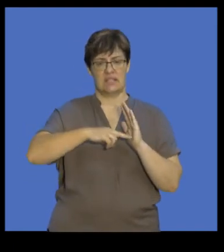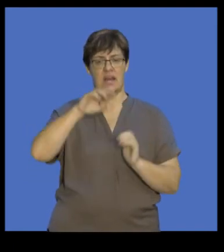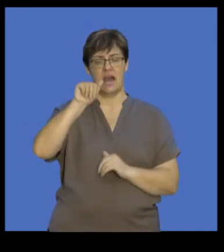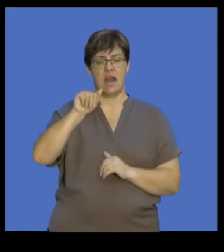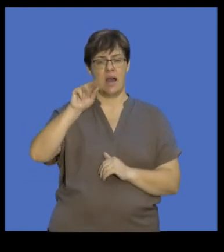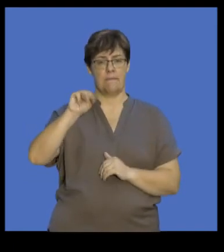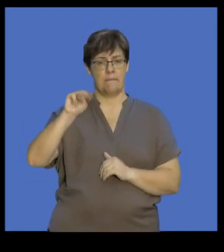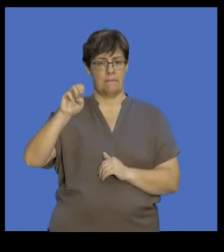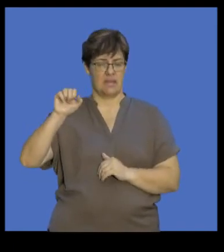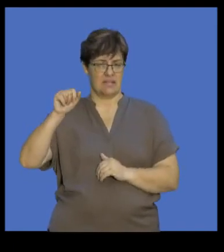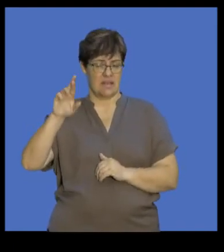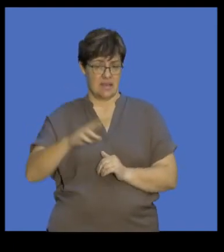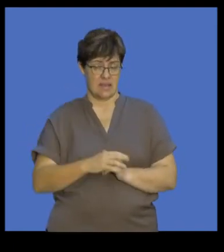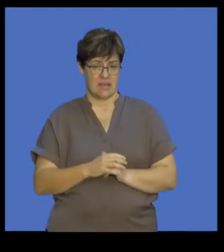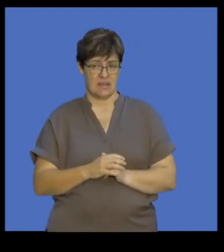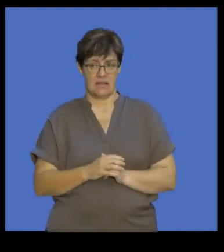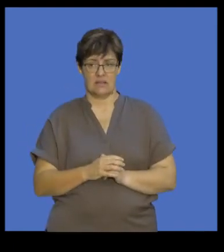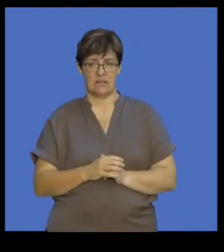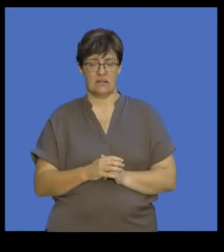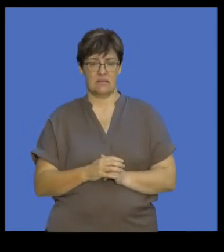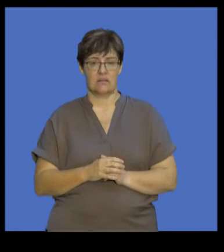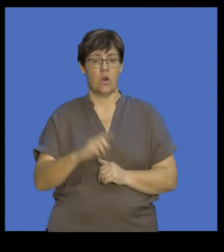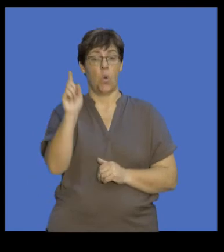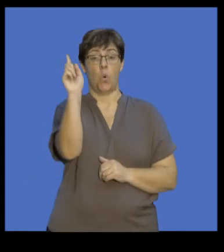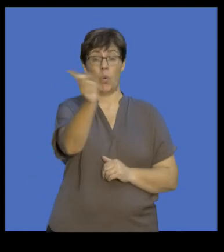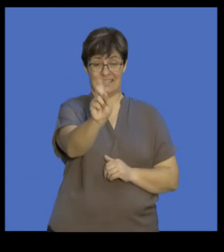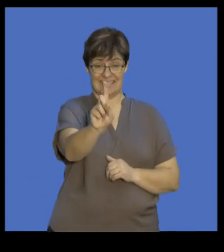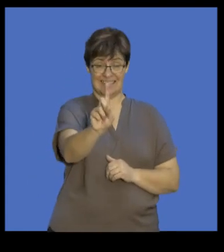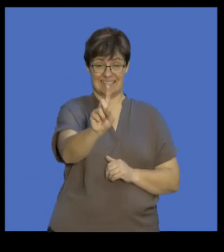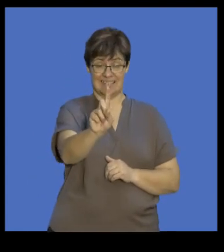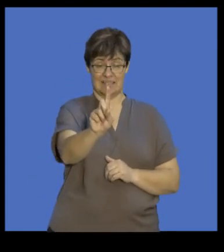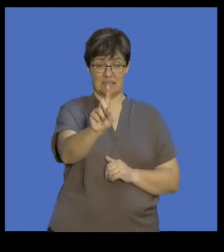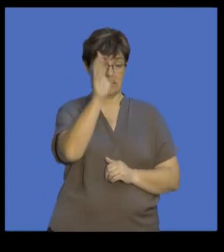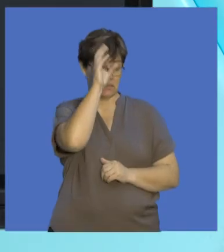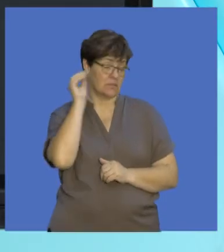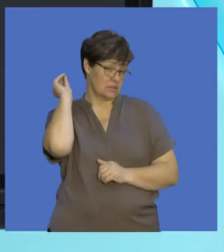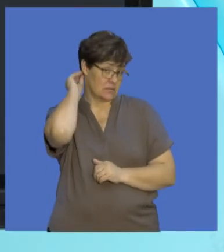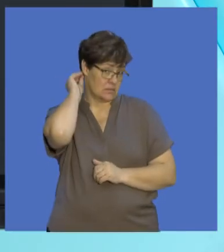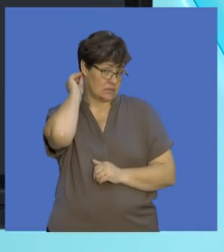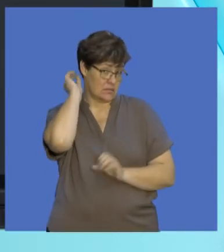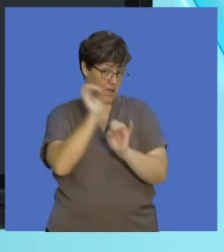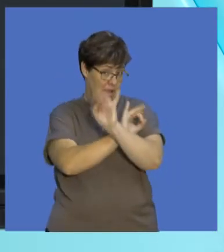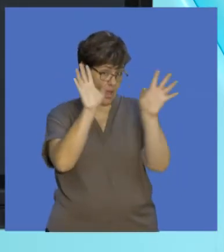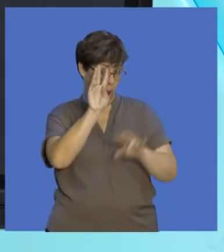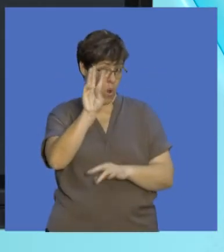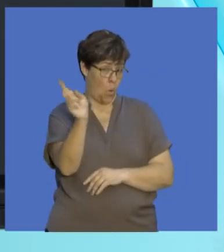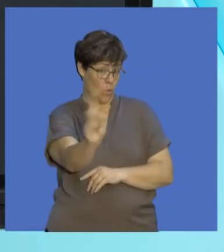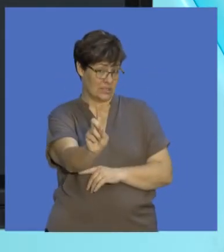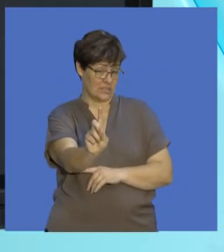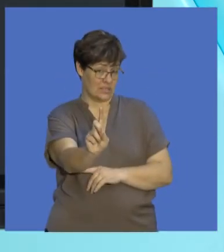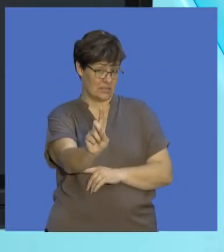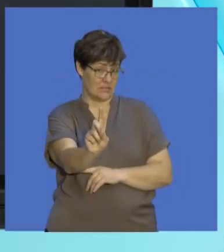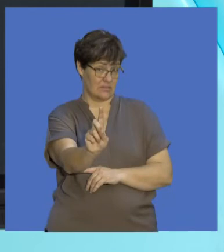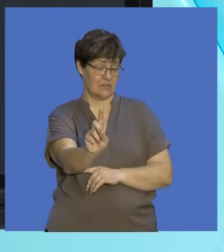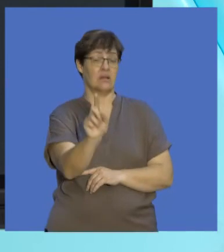reading on the ammeter? Once the question says what, take note of that language, pay careful attention to